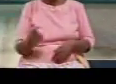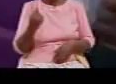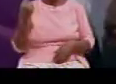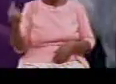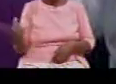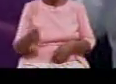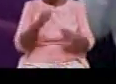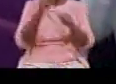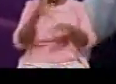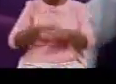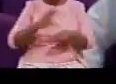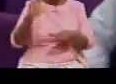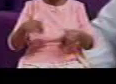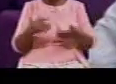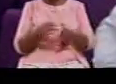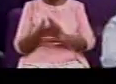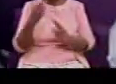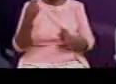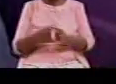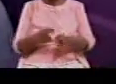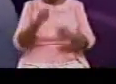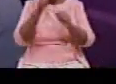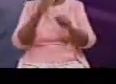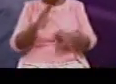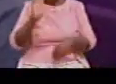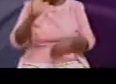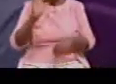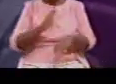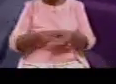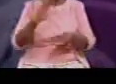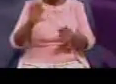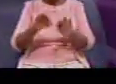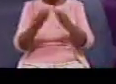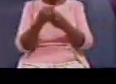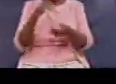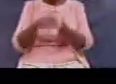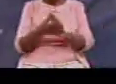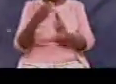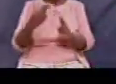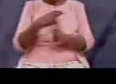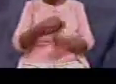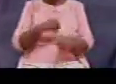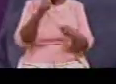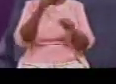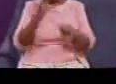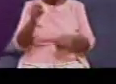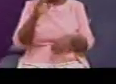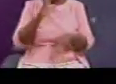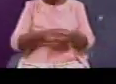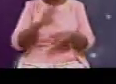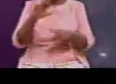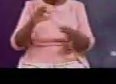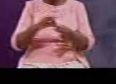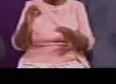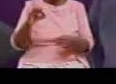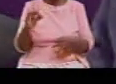life, blessings upon your family, and blessings upon your